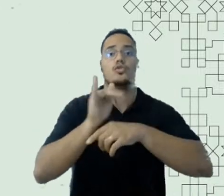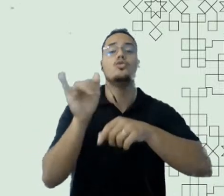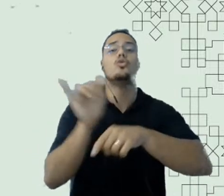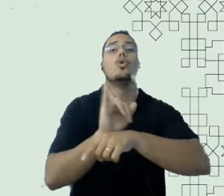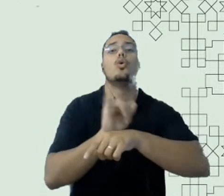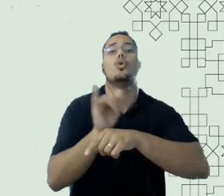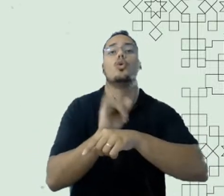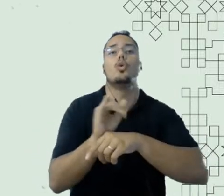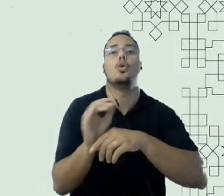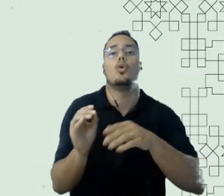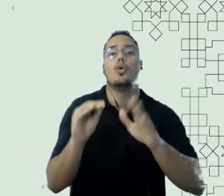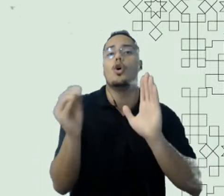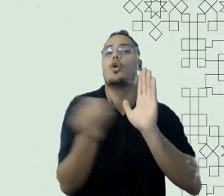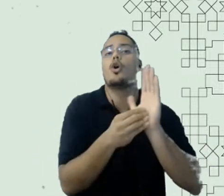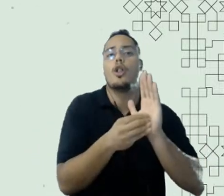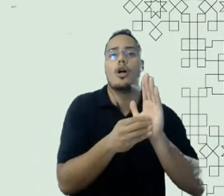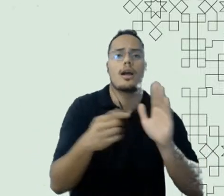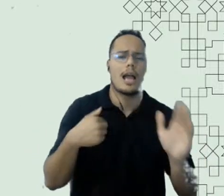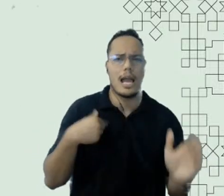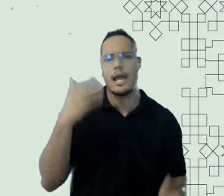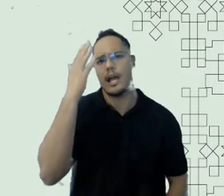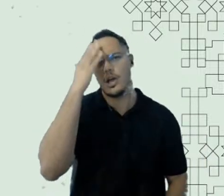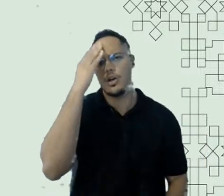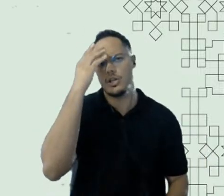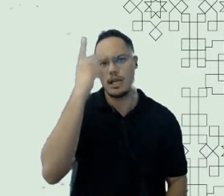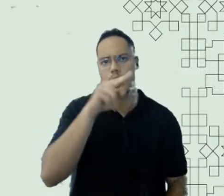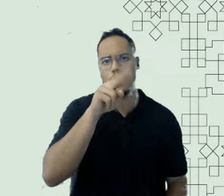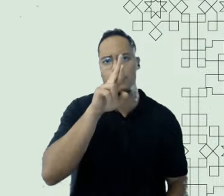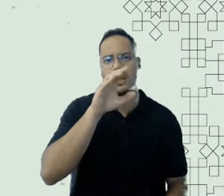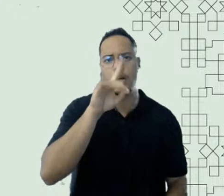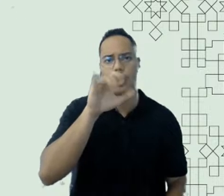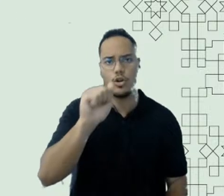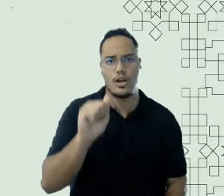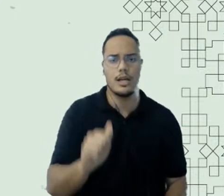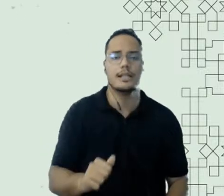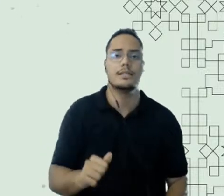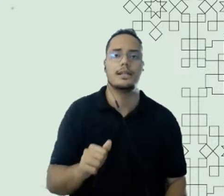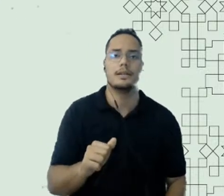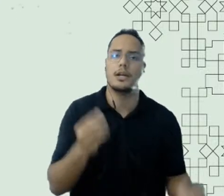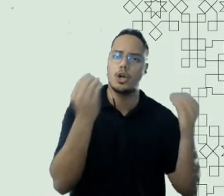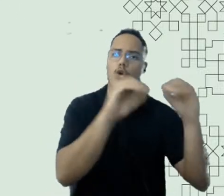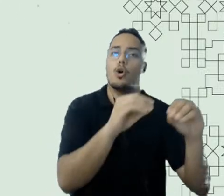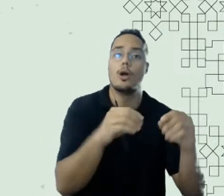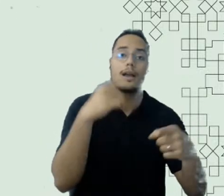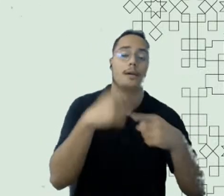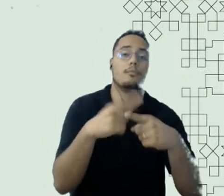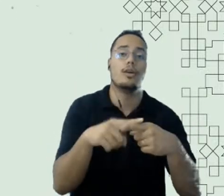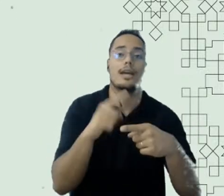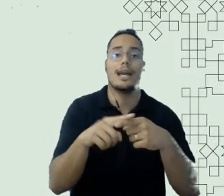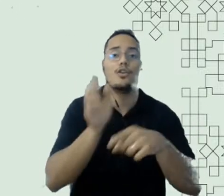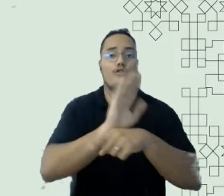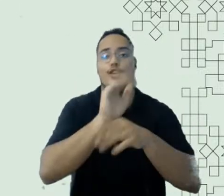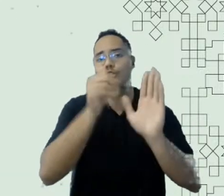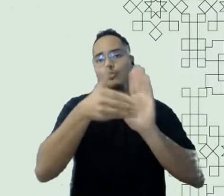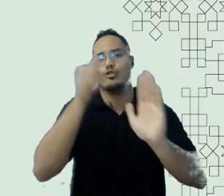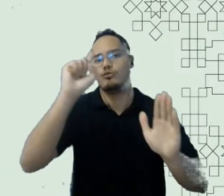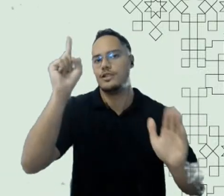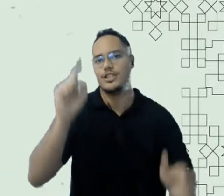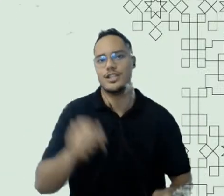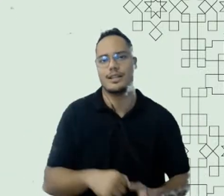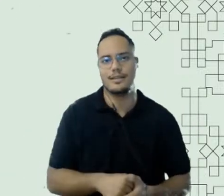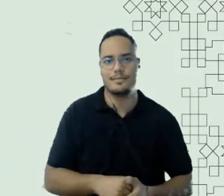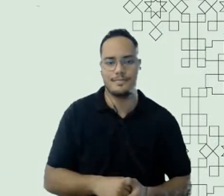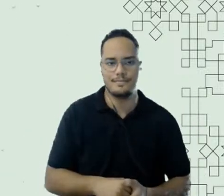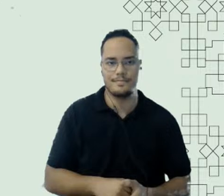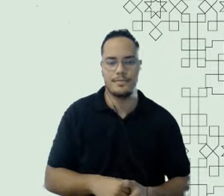is obliged to put it online, and then it's the right holders who can complain saying, come on, it's not a parody, it's blatant